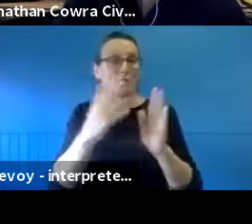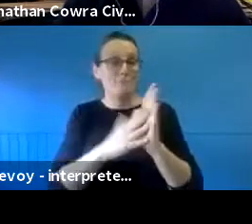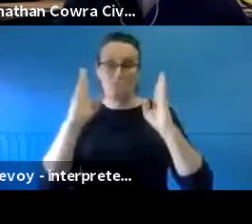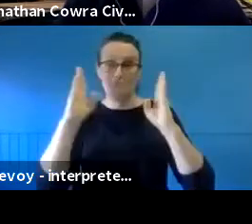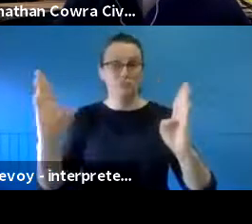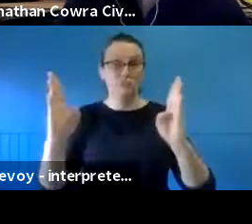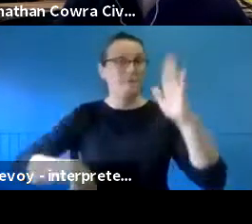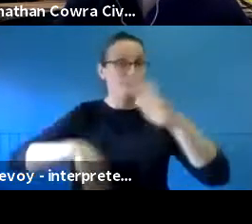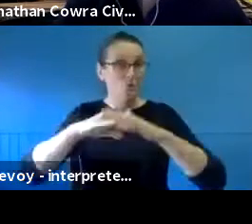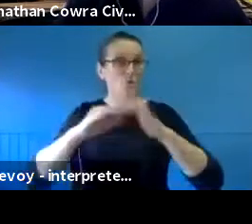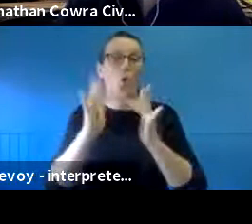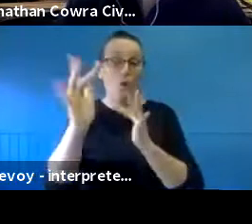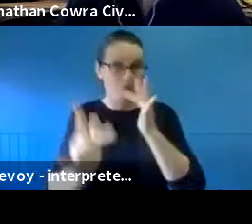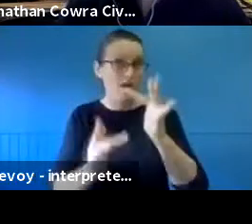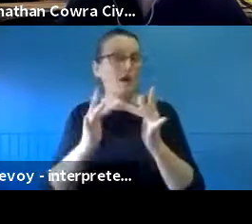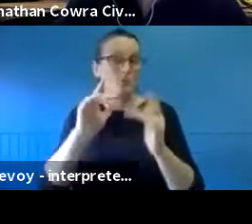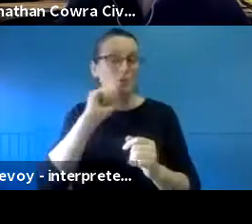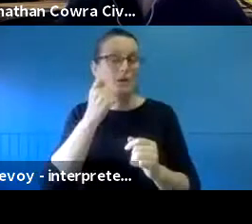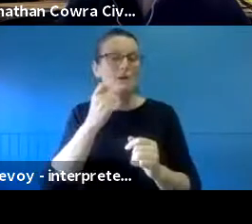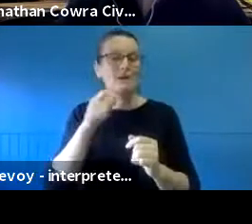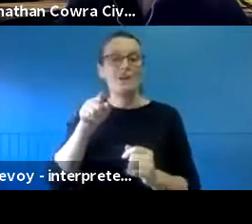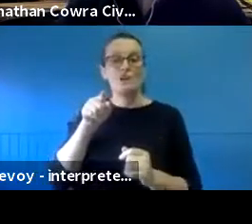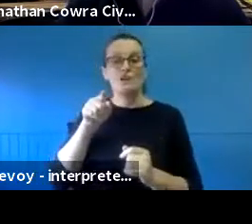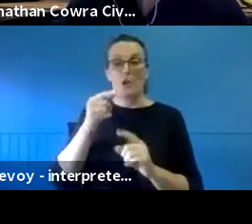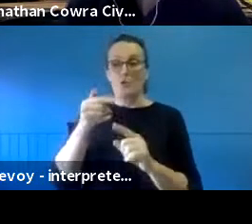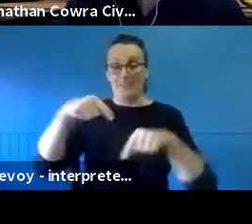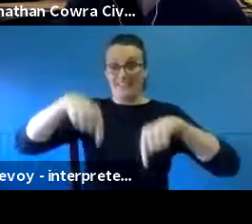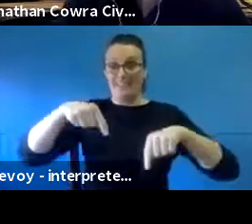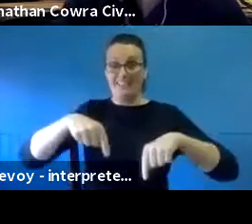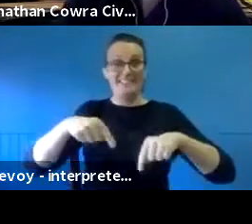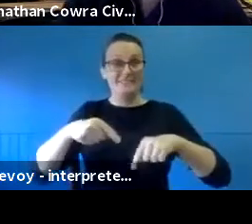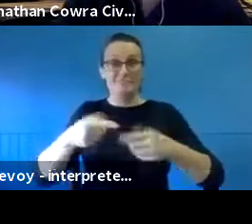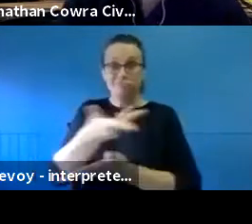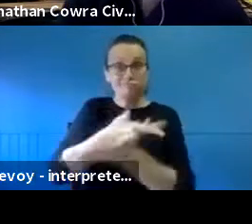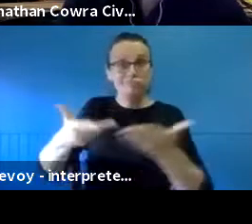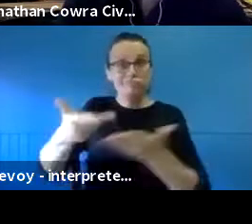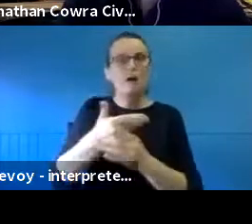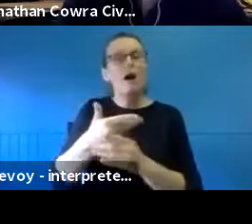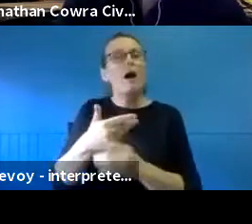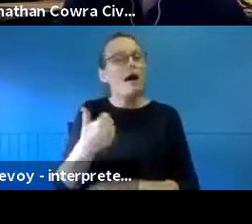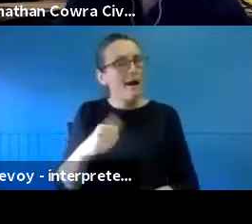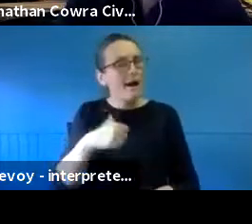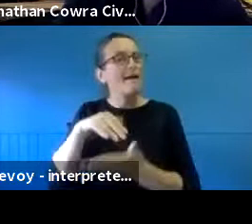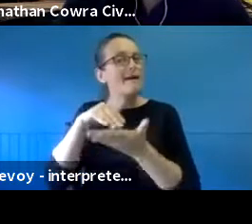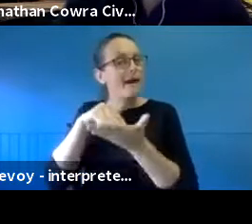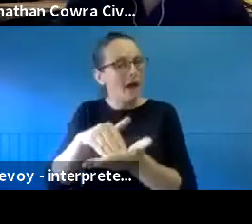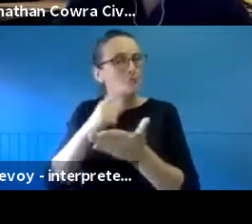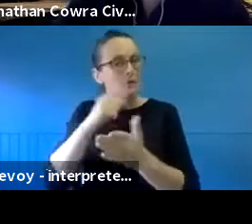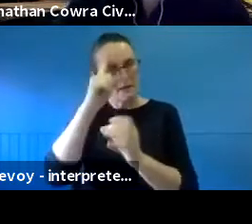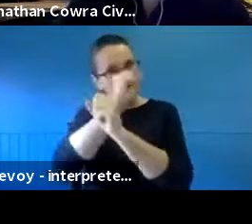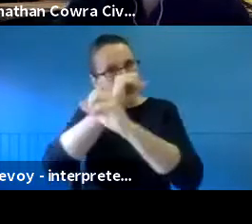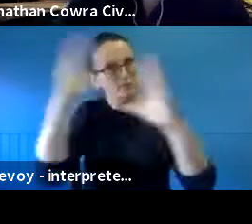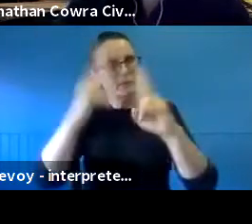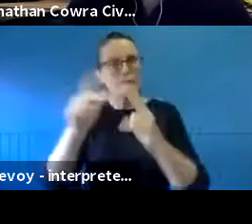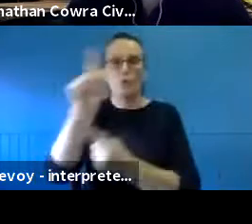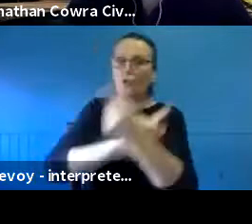And in lots of ways, it's kind of been a bit of a precursor to that, thinking about the kinds of topics that might form part of that event, the way